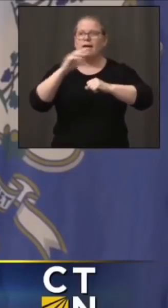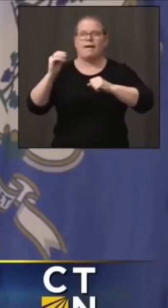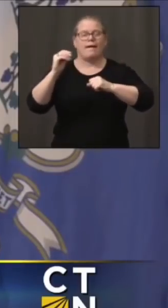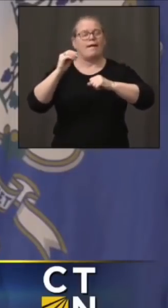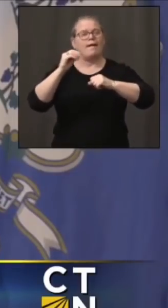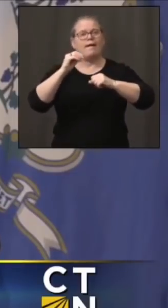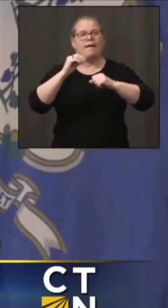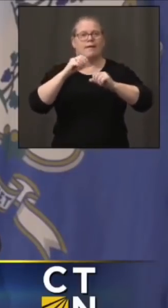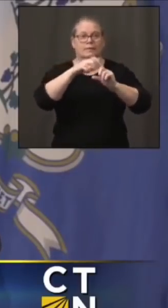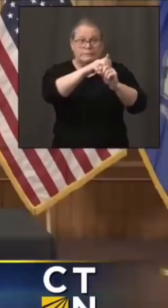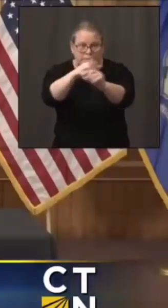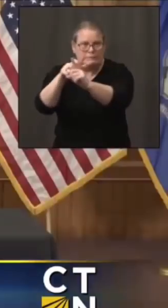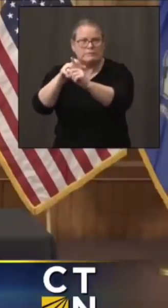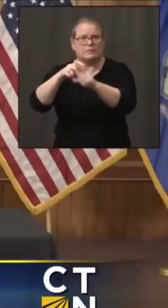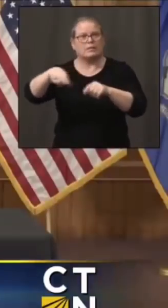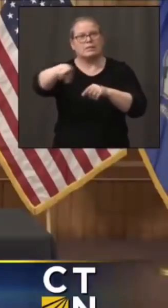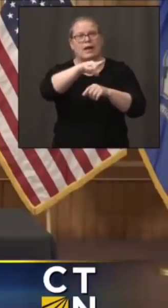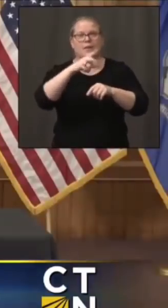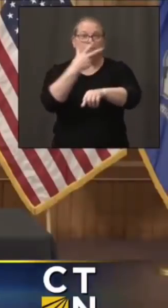direction.